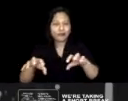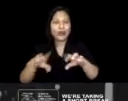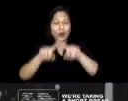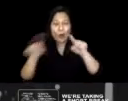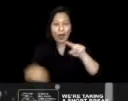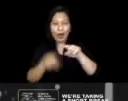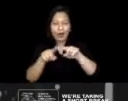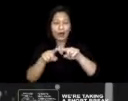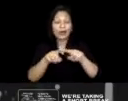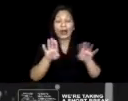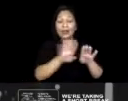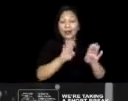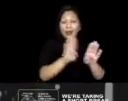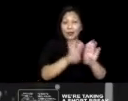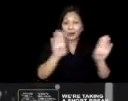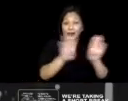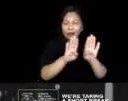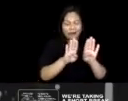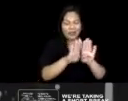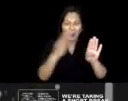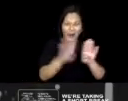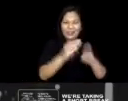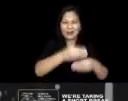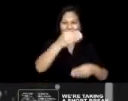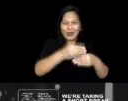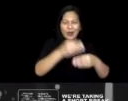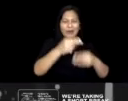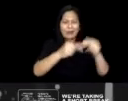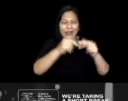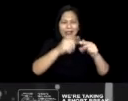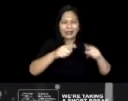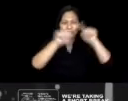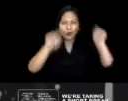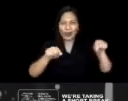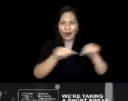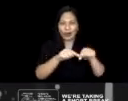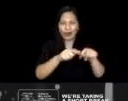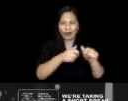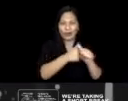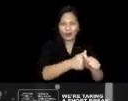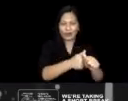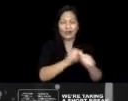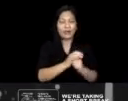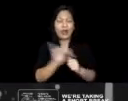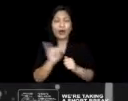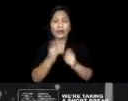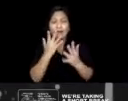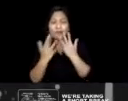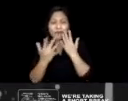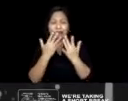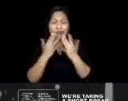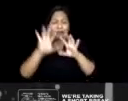are mostly square. So very much taking inspiration from that. And then the colorful palettes that